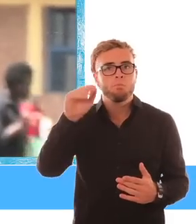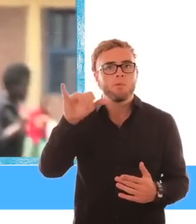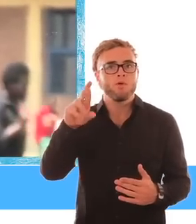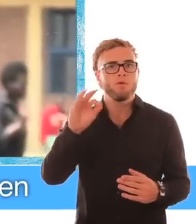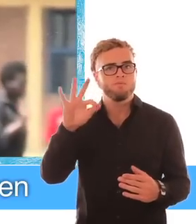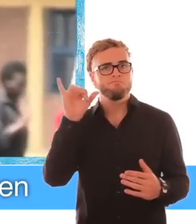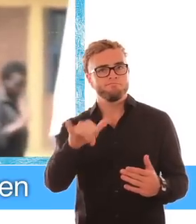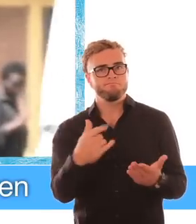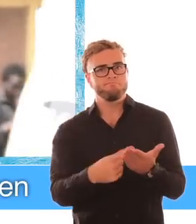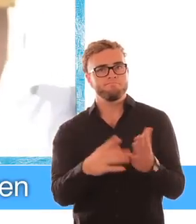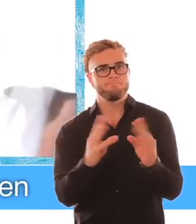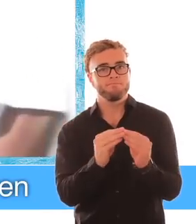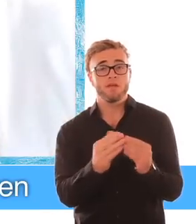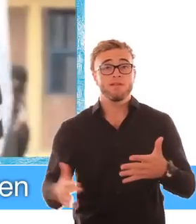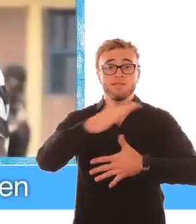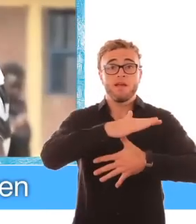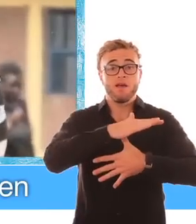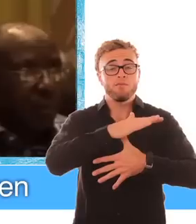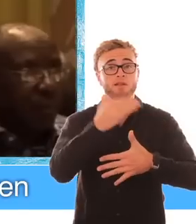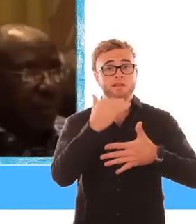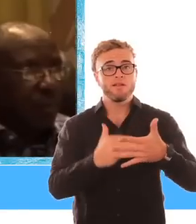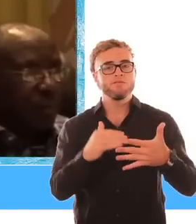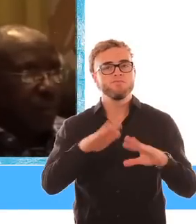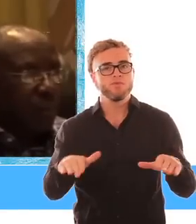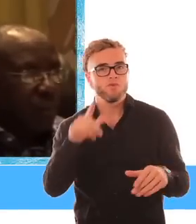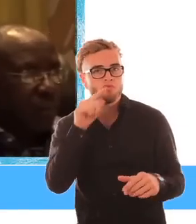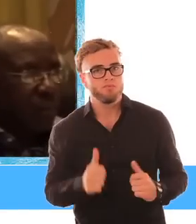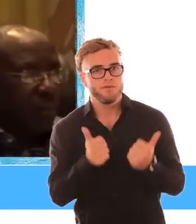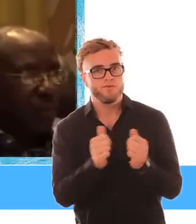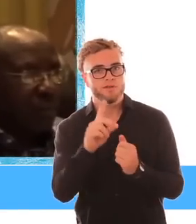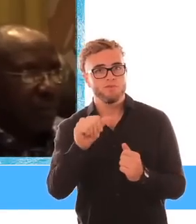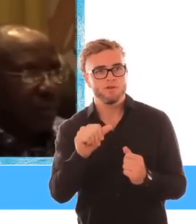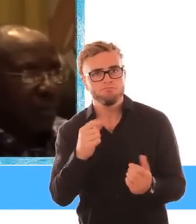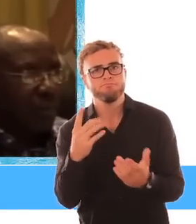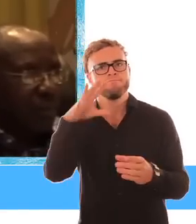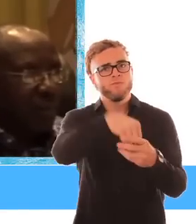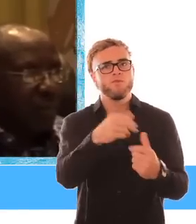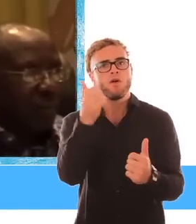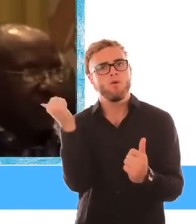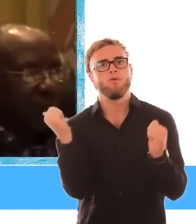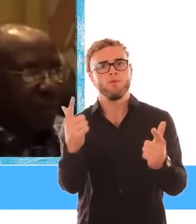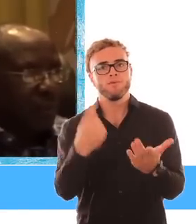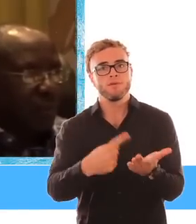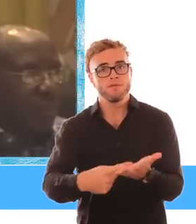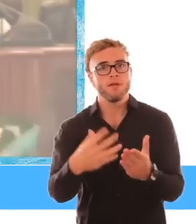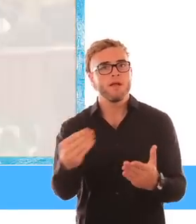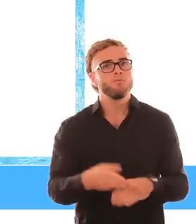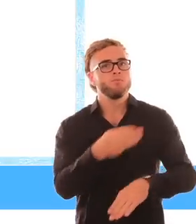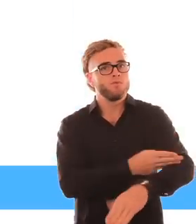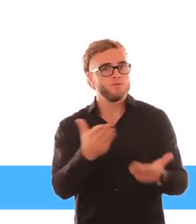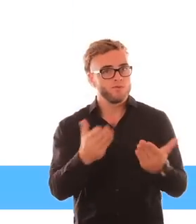summit. Top of the list was the need to include children living with disabilities in all forums and improve services for